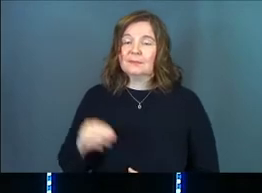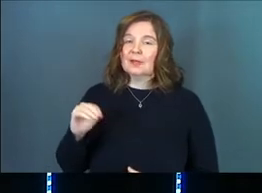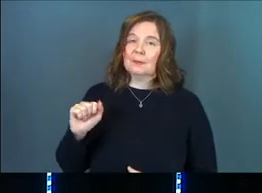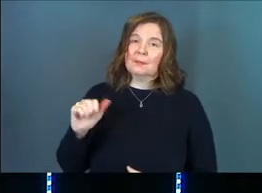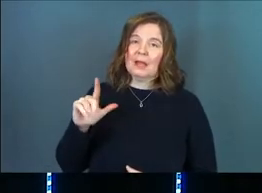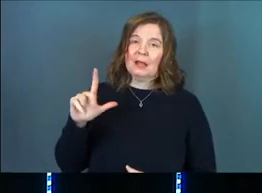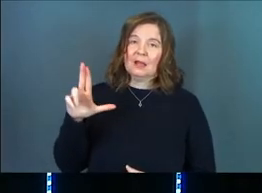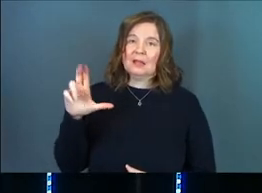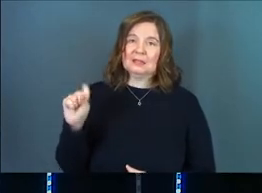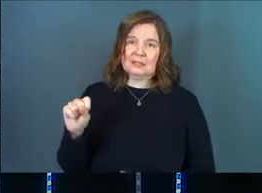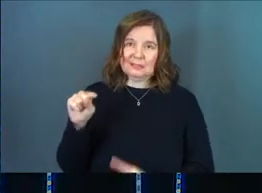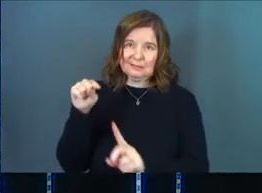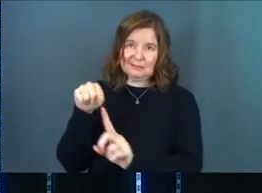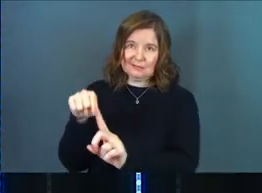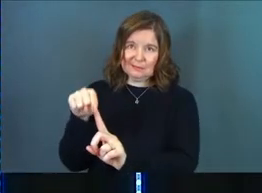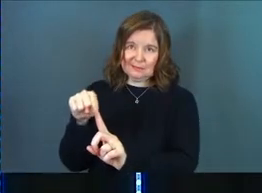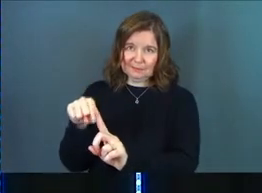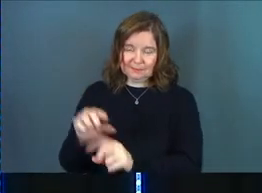Malchus.